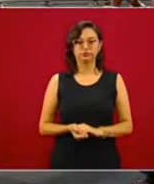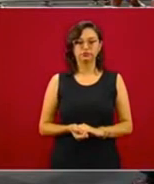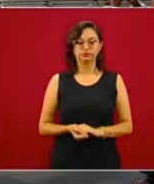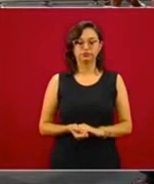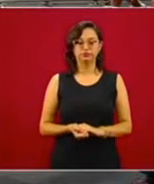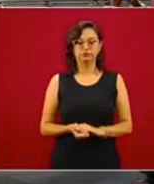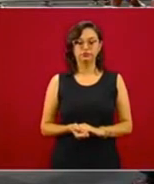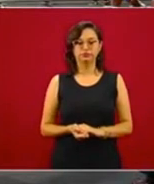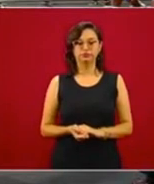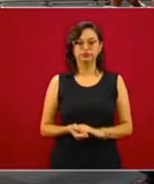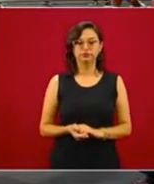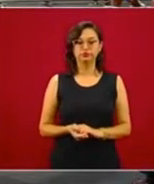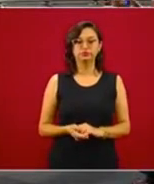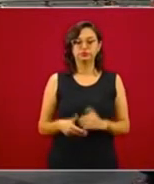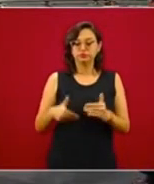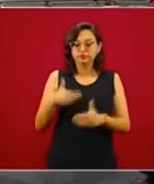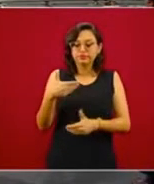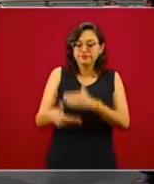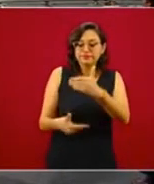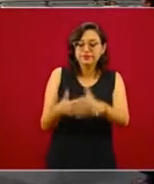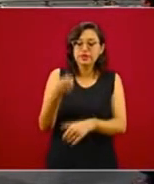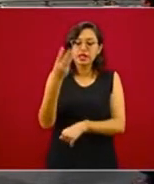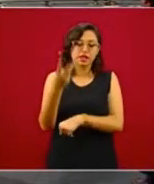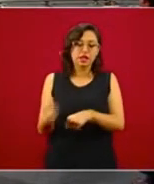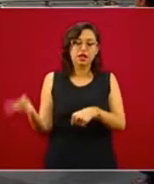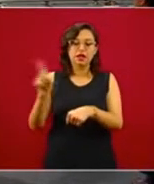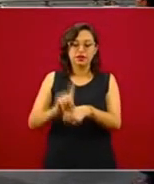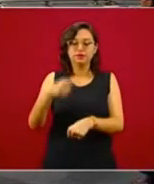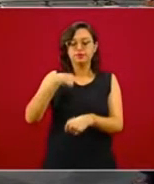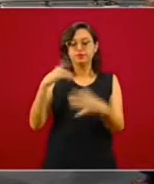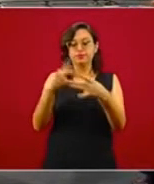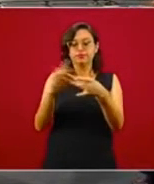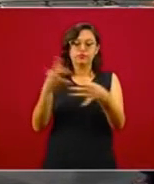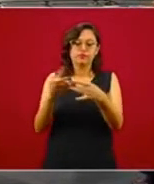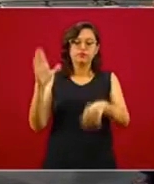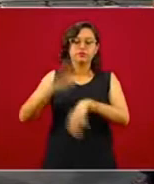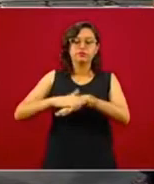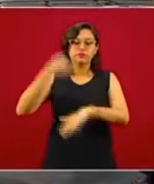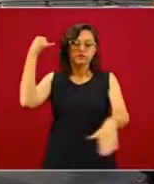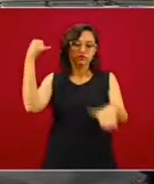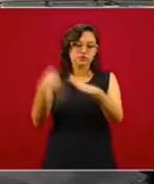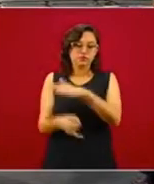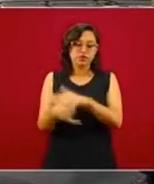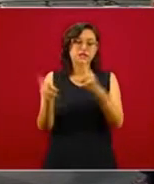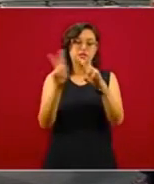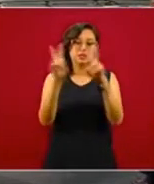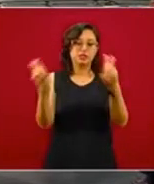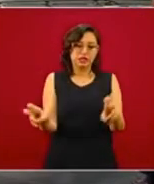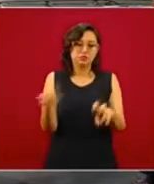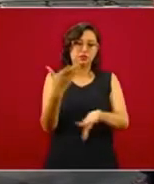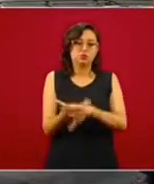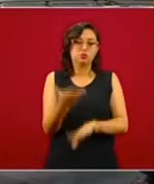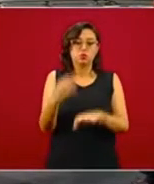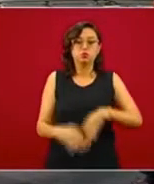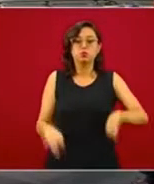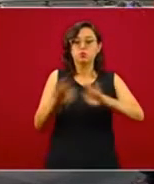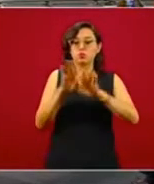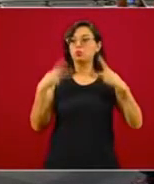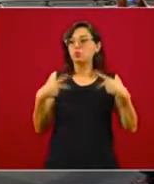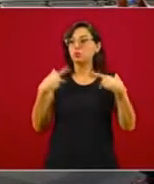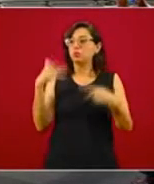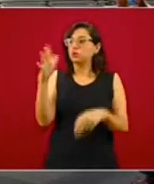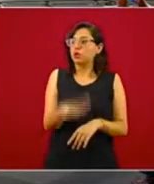In these 3 days, what I'd like is to itemize a little bit more in those topics